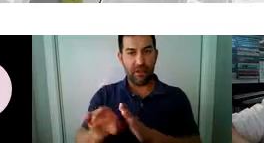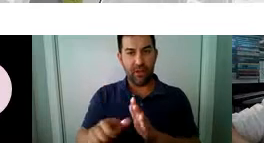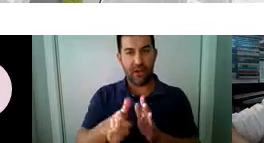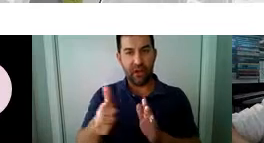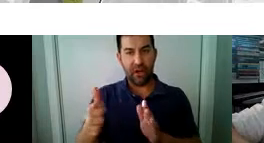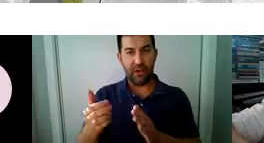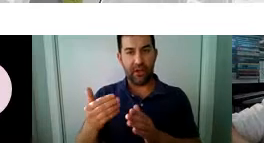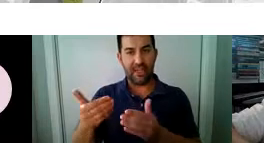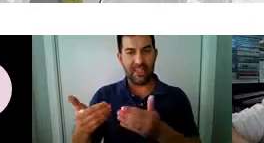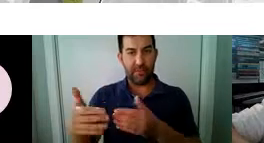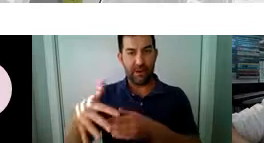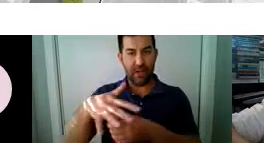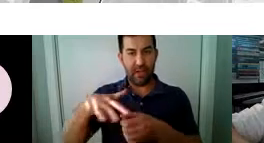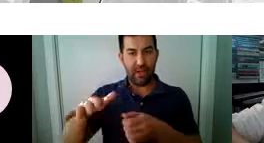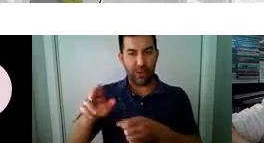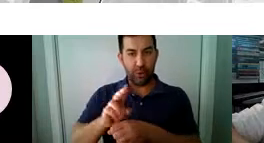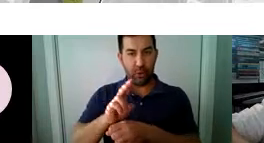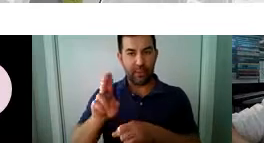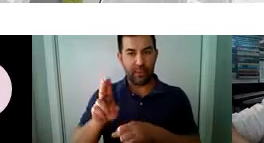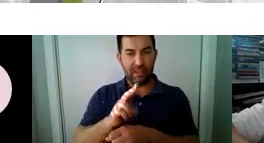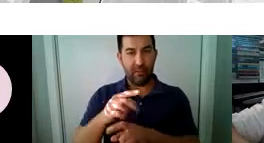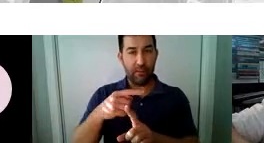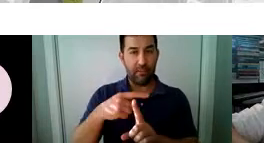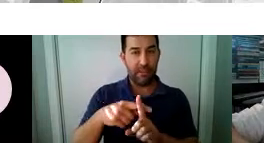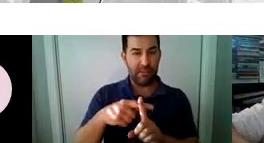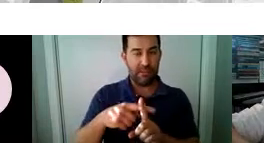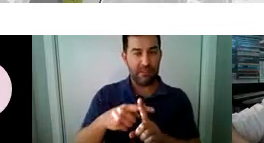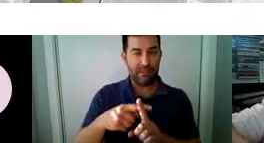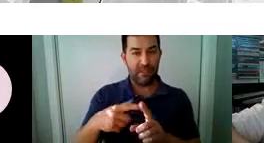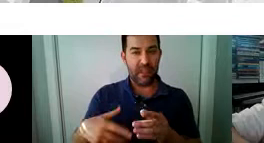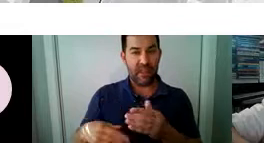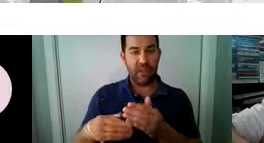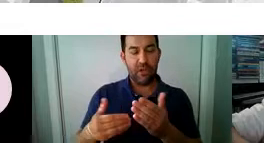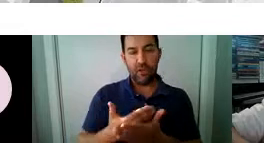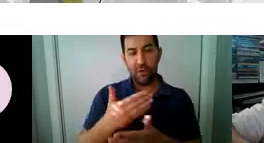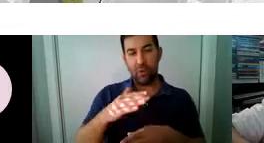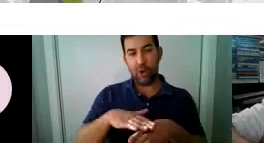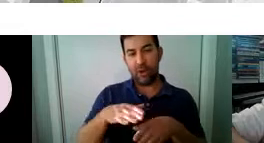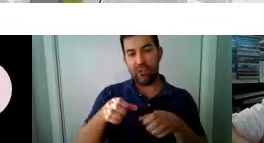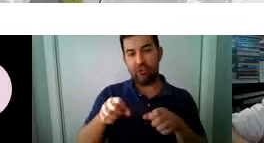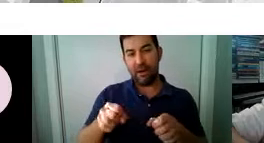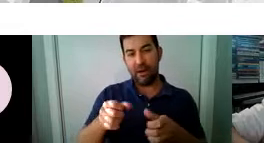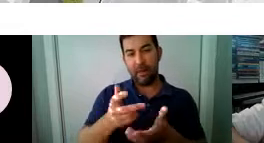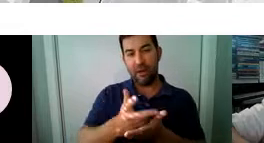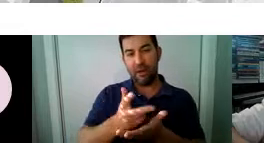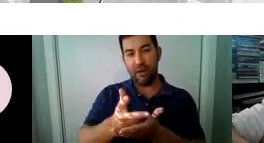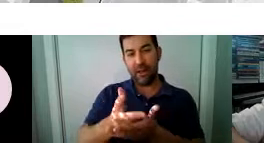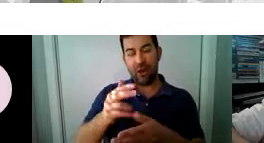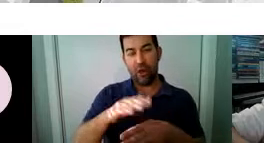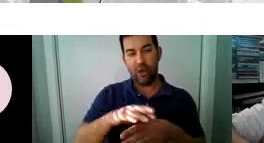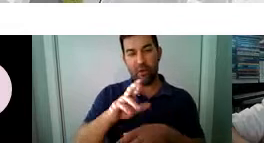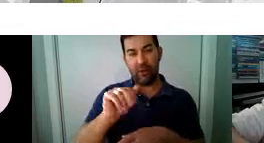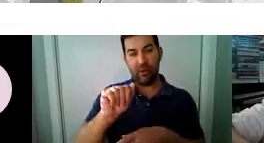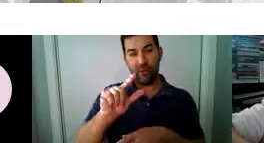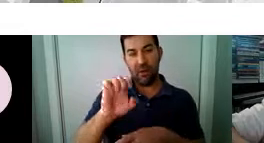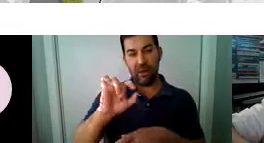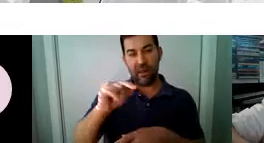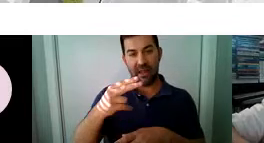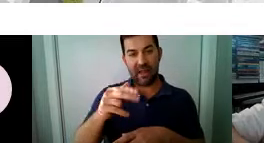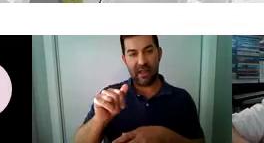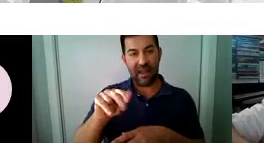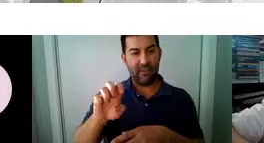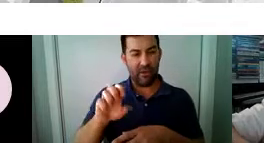uses. This is also in addition to the new on-street parking that could be created along Raleigh Avenue and Park,